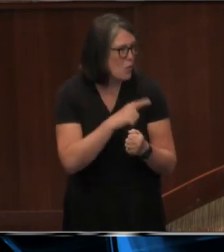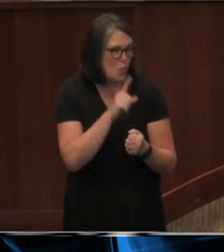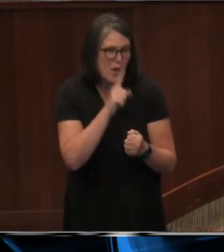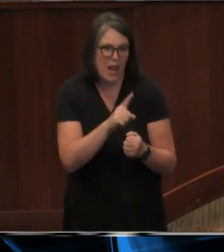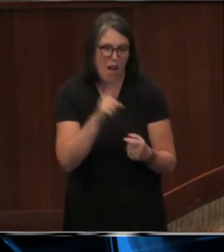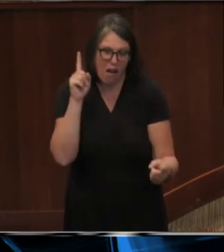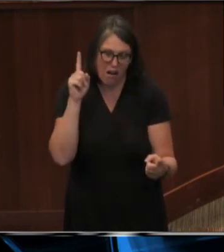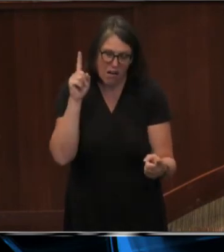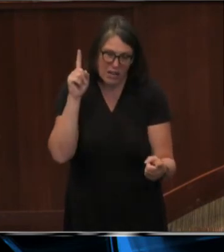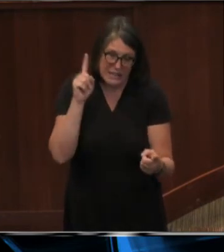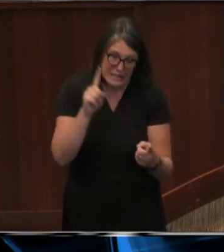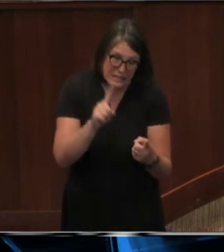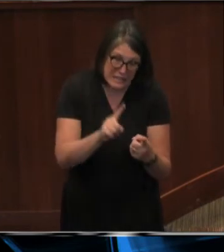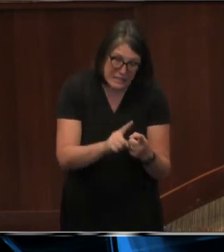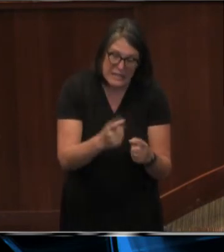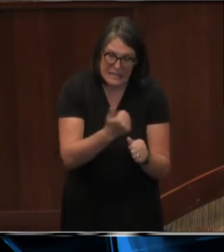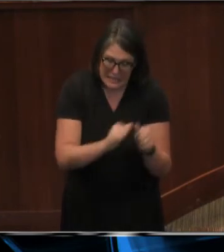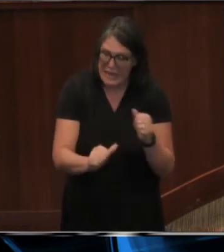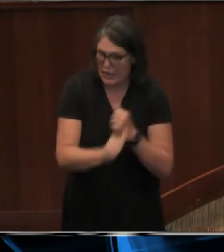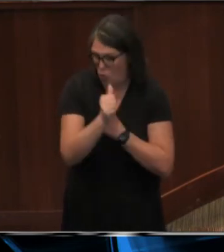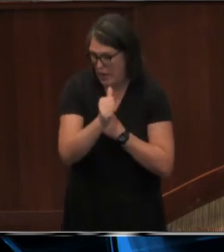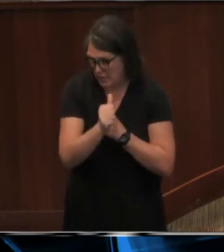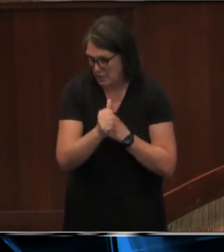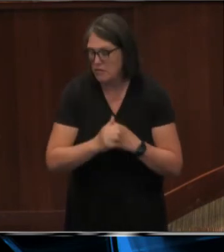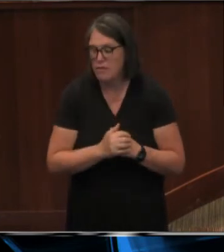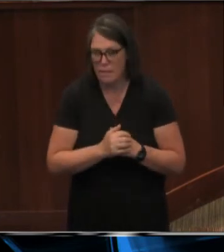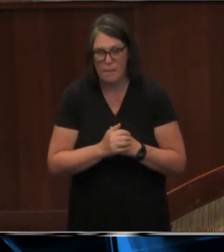any potential spread. And